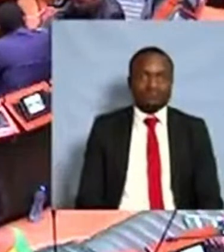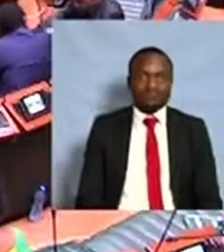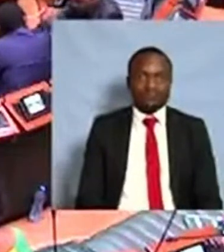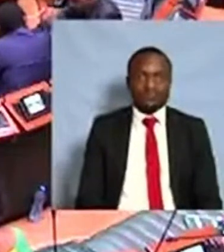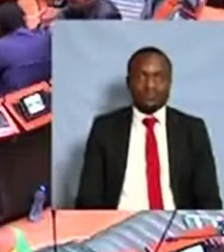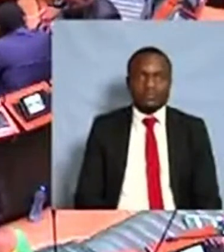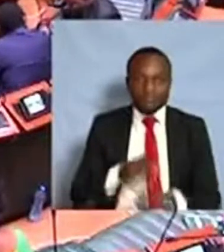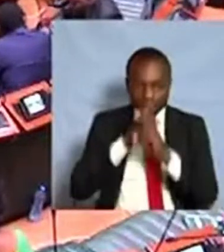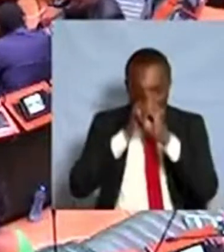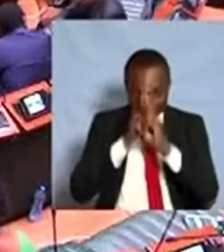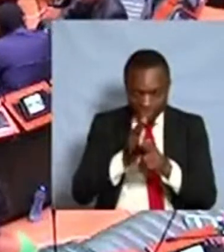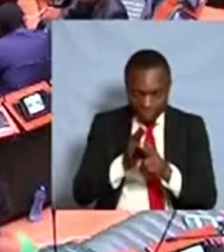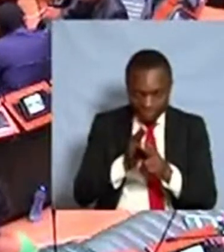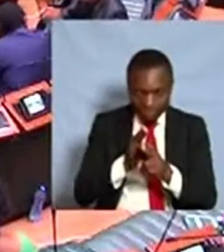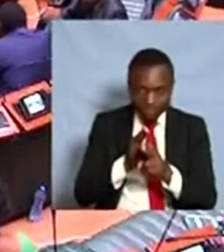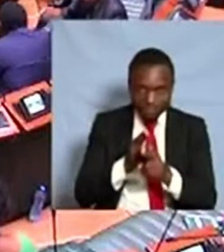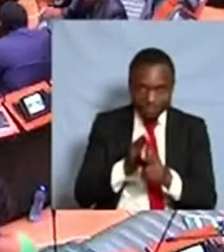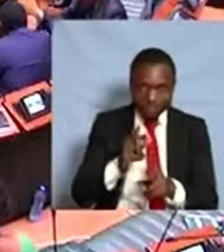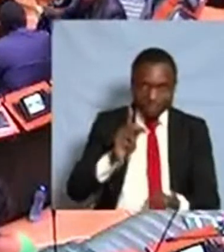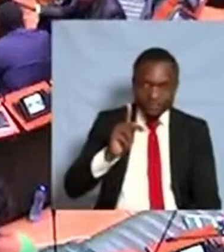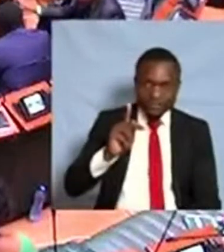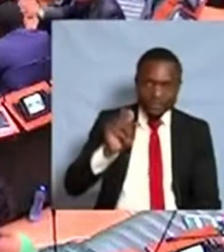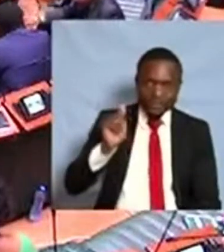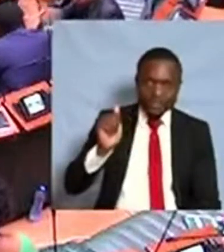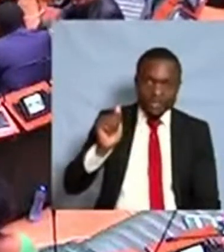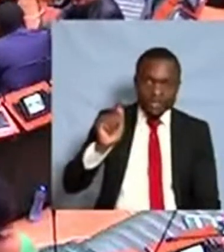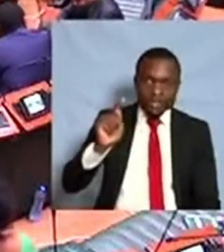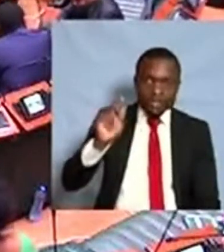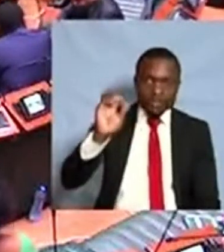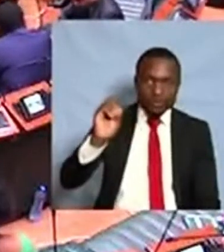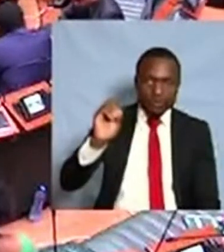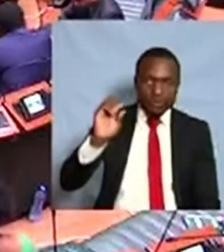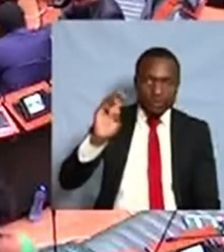Next, the Honorable Member for Katombola.